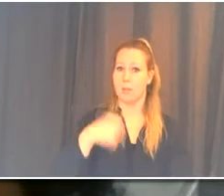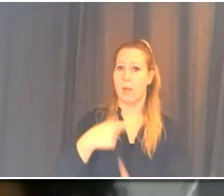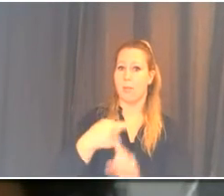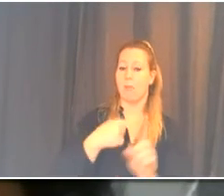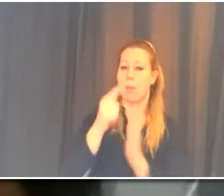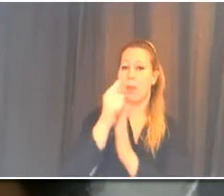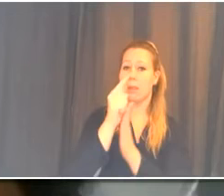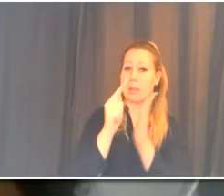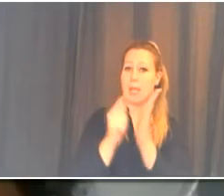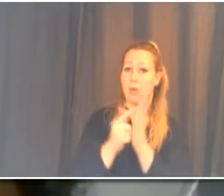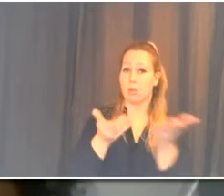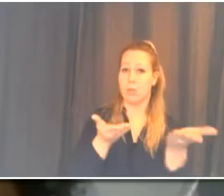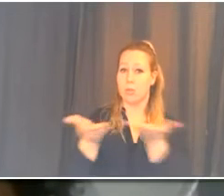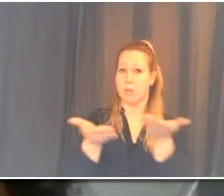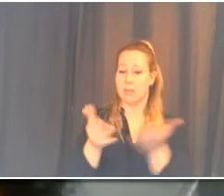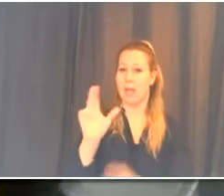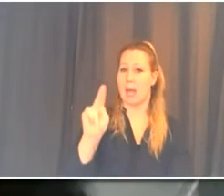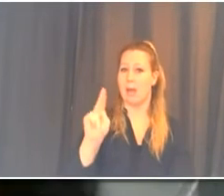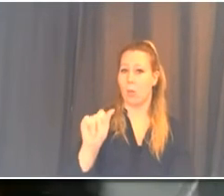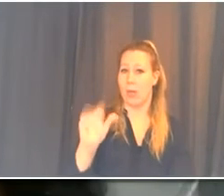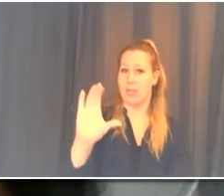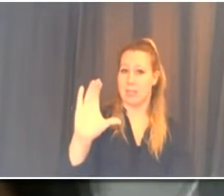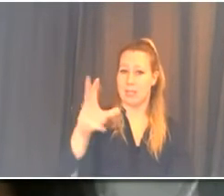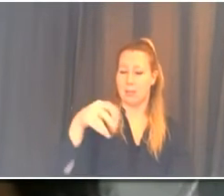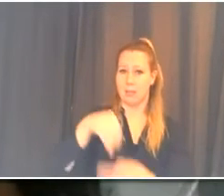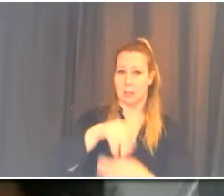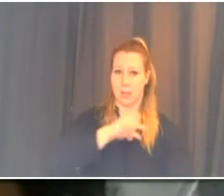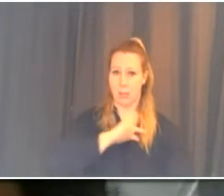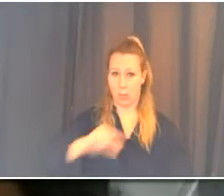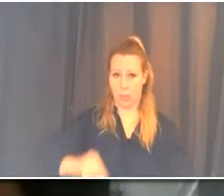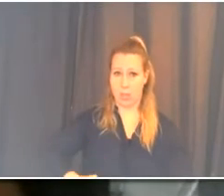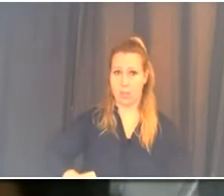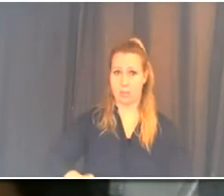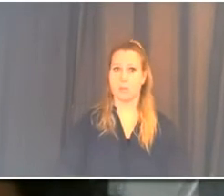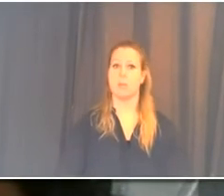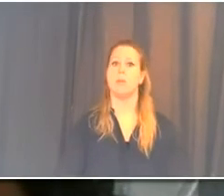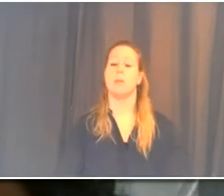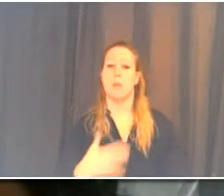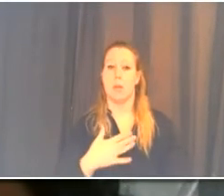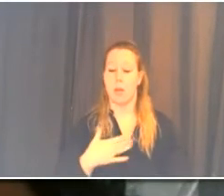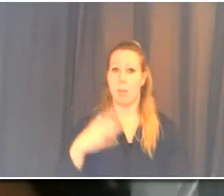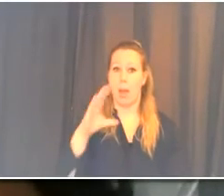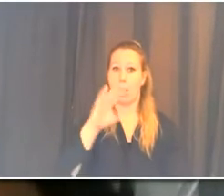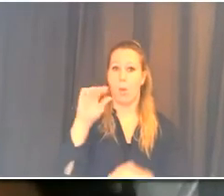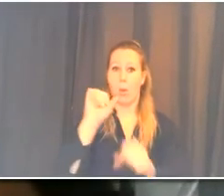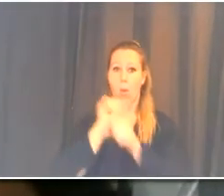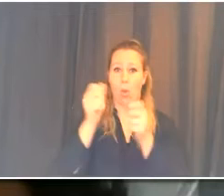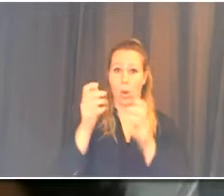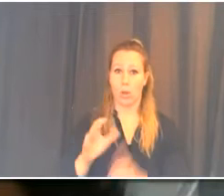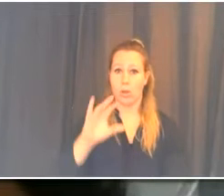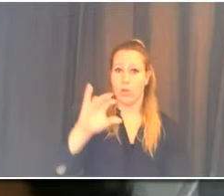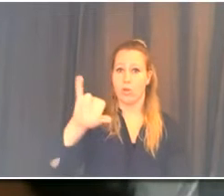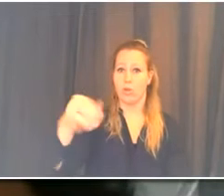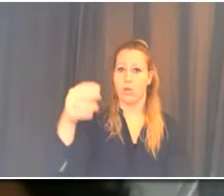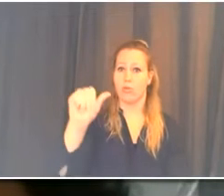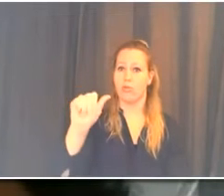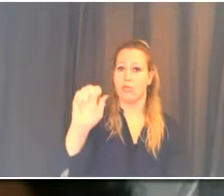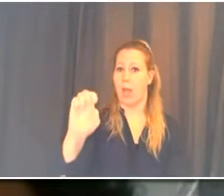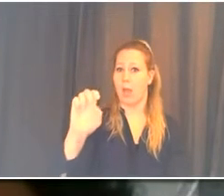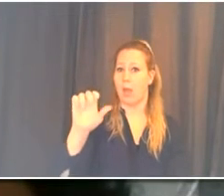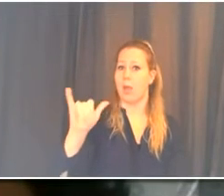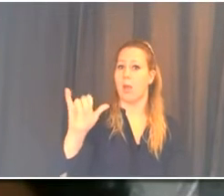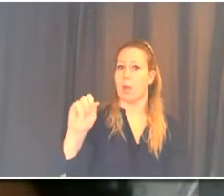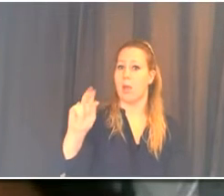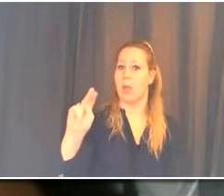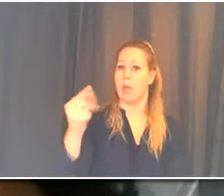of Corona virus on DV and our clients here in New York City we want to express our appreciation to the city council